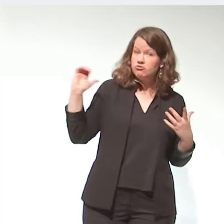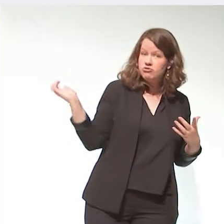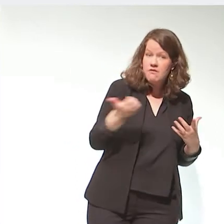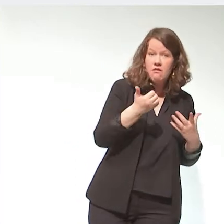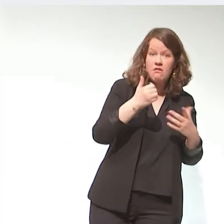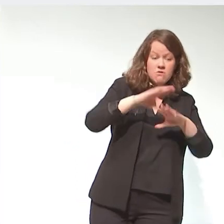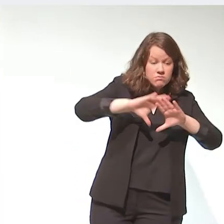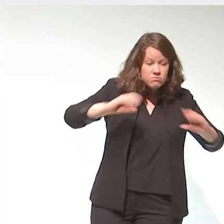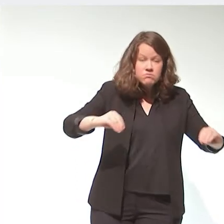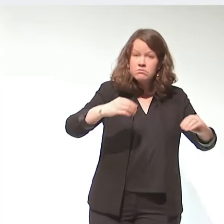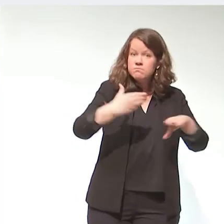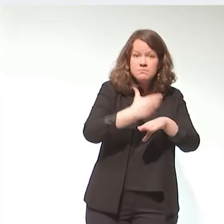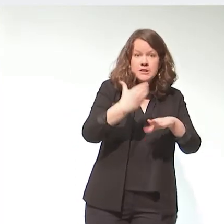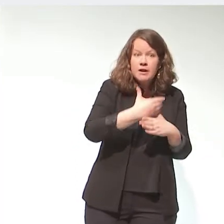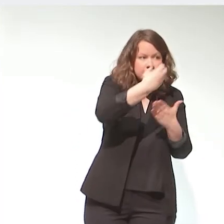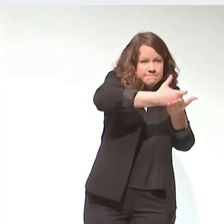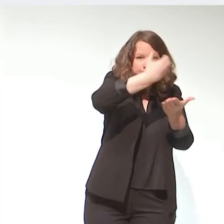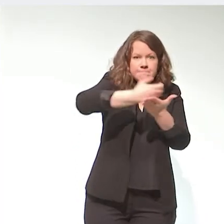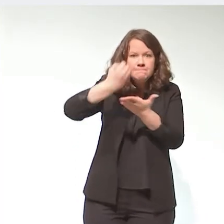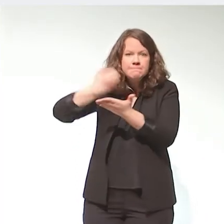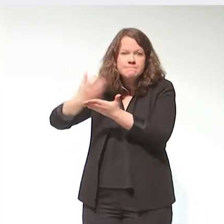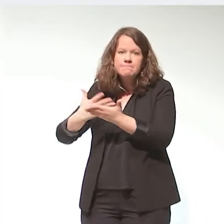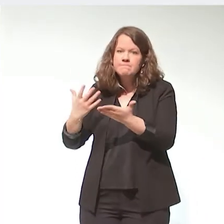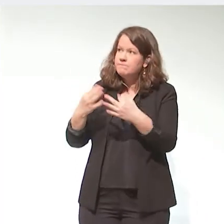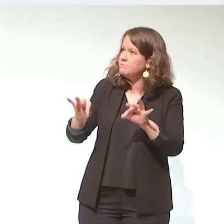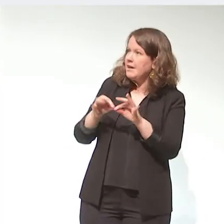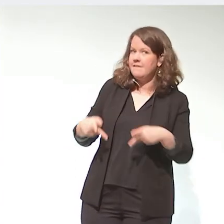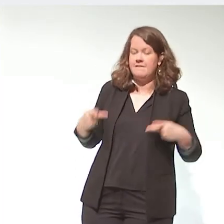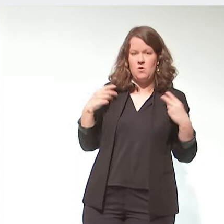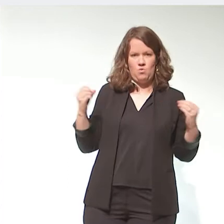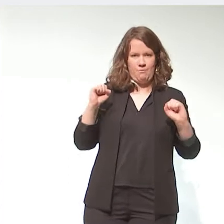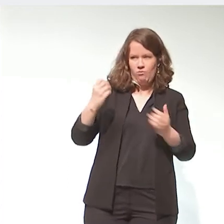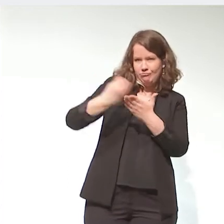still with the idea of sharing the best ideas.